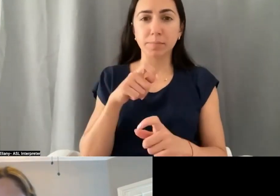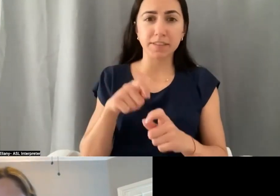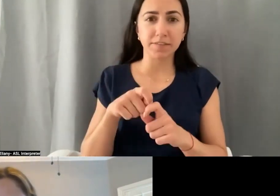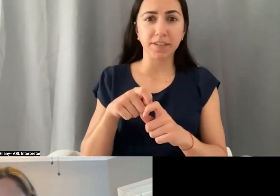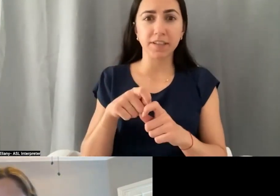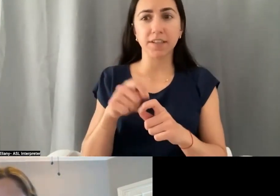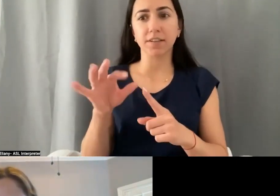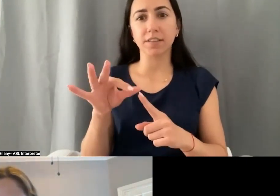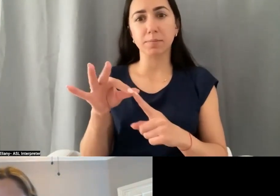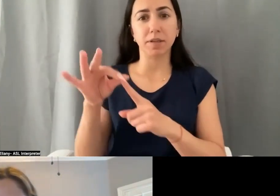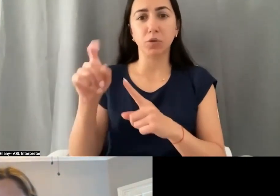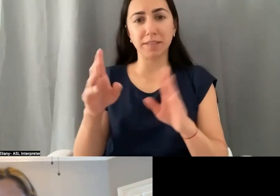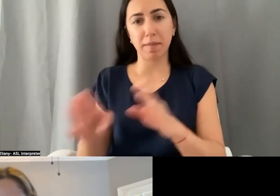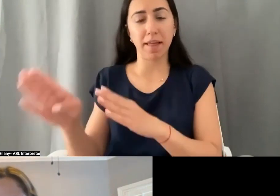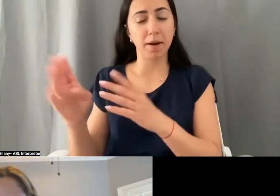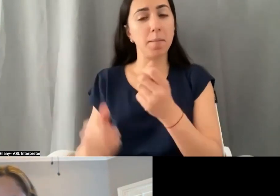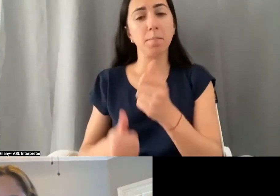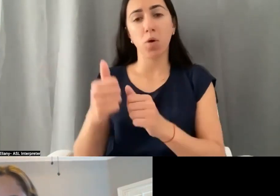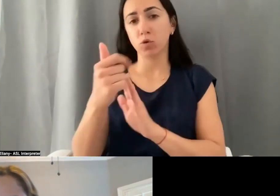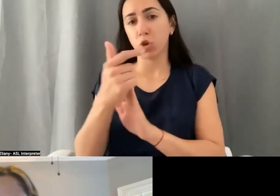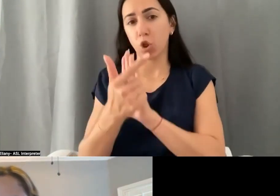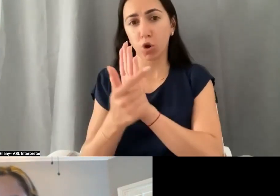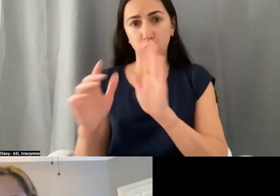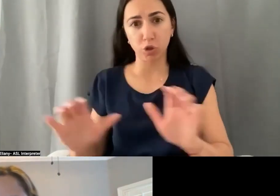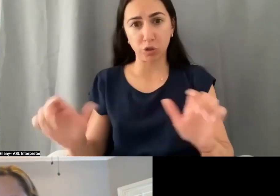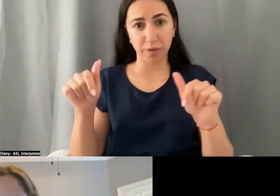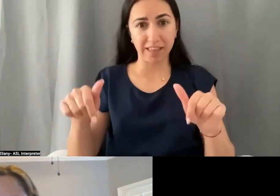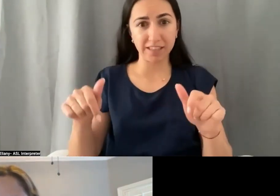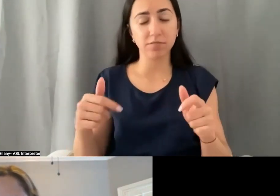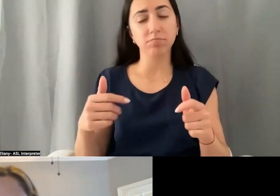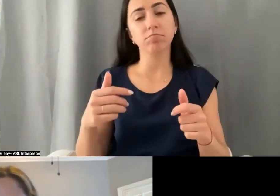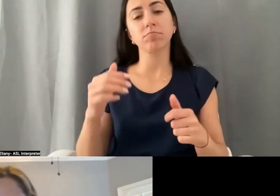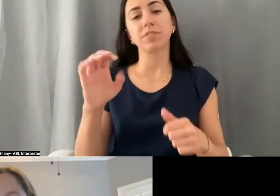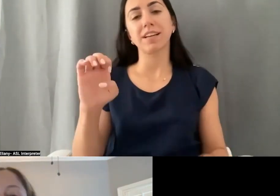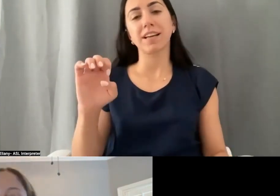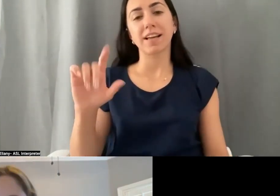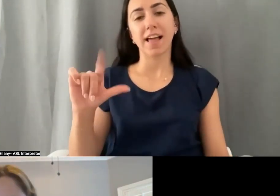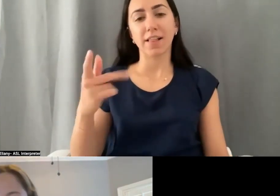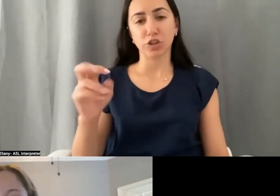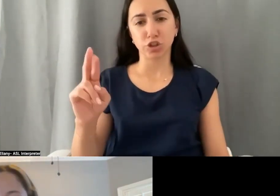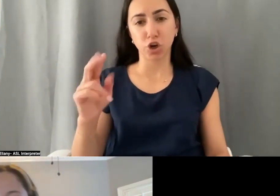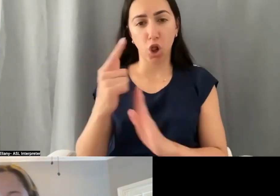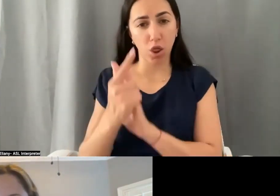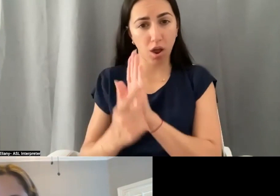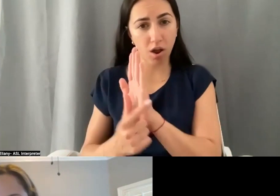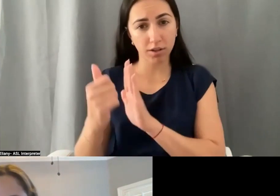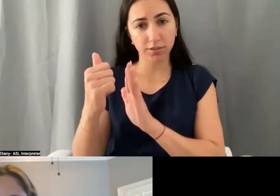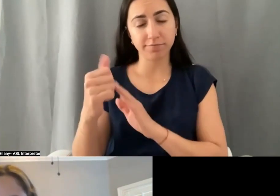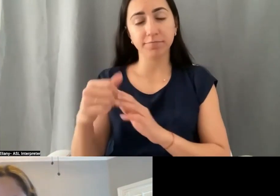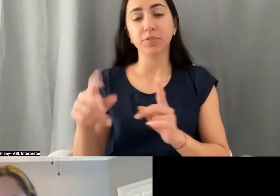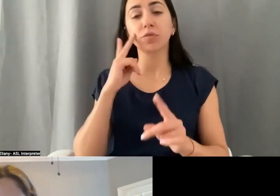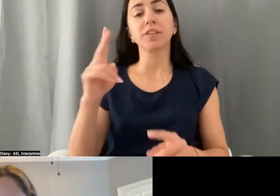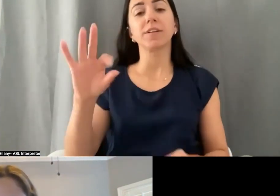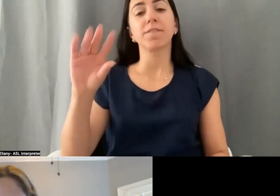special needs planning. Most of those attorneys that do this are elder law attorneys. So if you go and look on the Florida